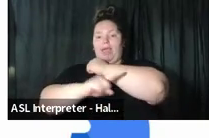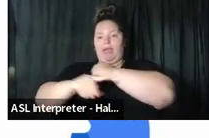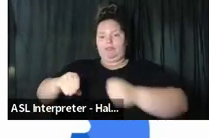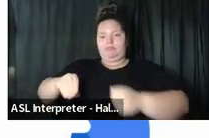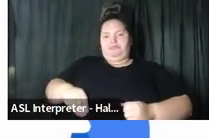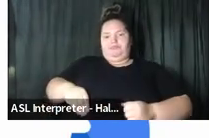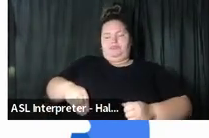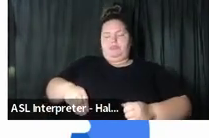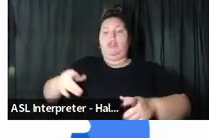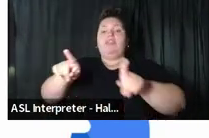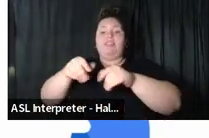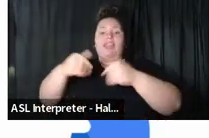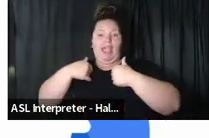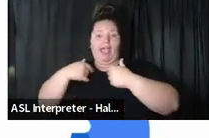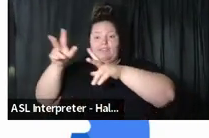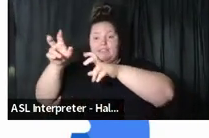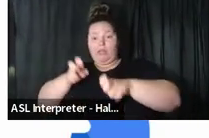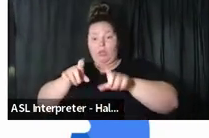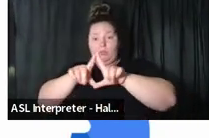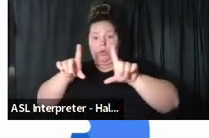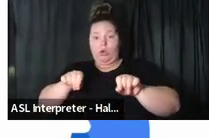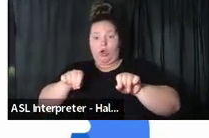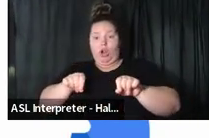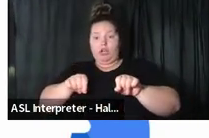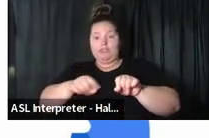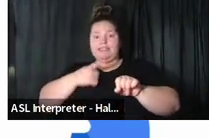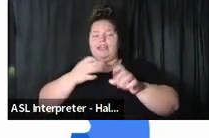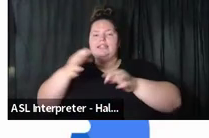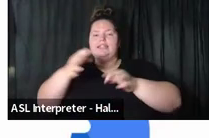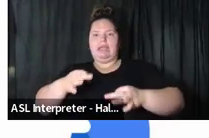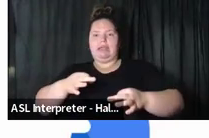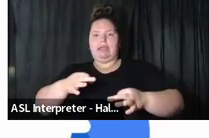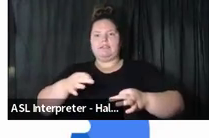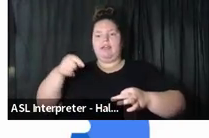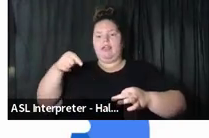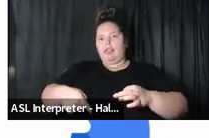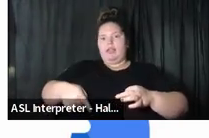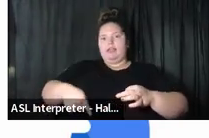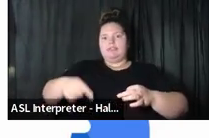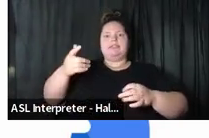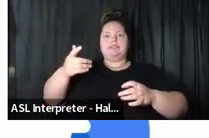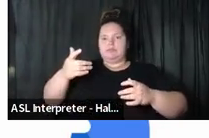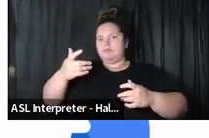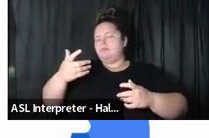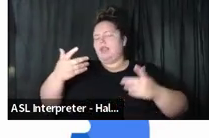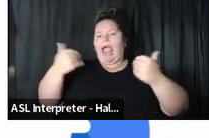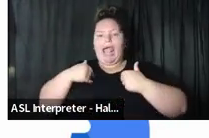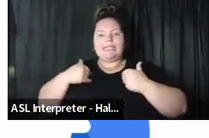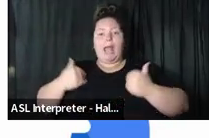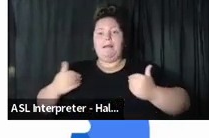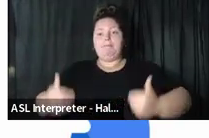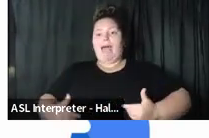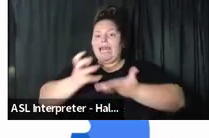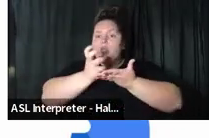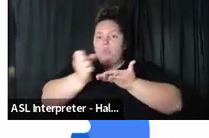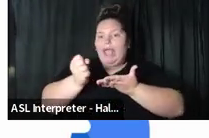like that explain like this card holder has like contains body waste and an ostomy device, and like kind of talks about why like you might